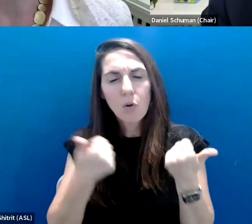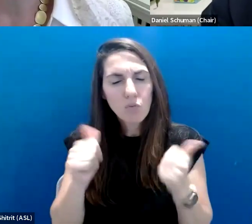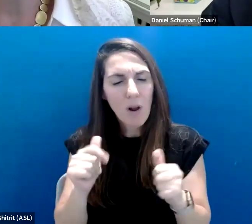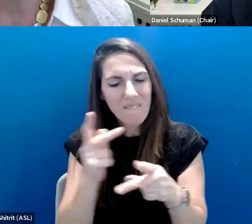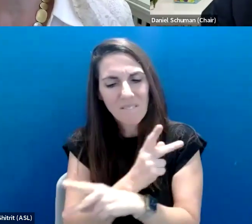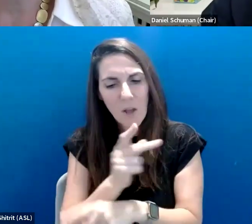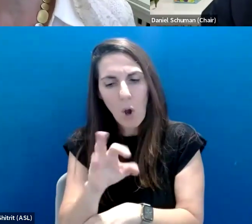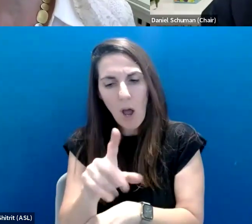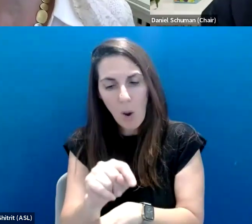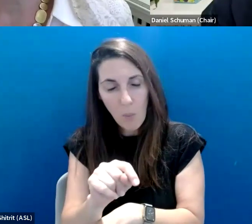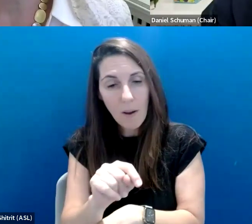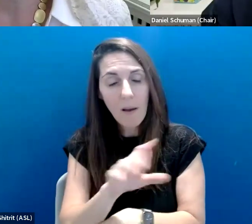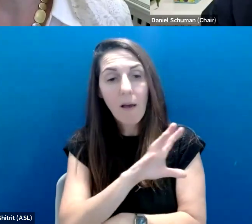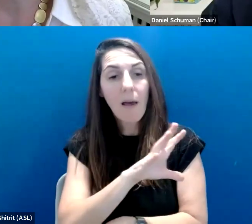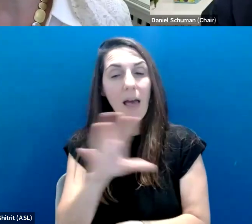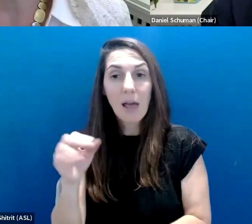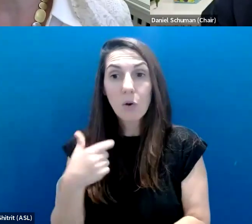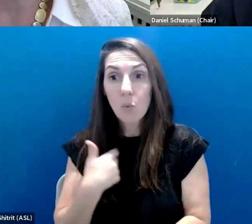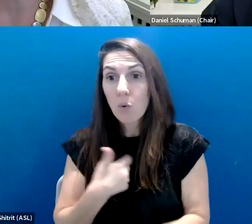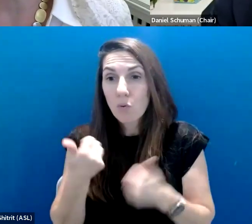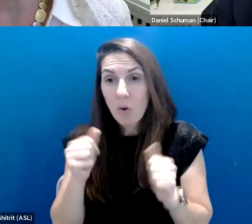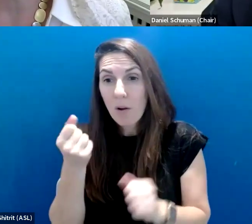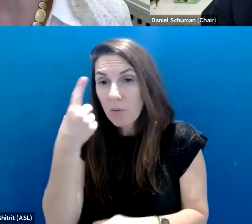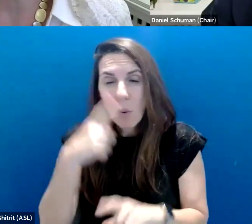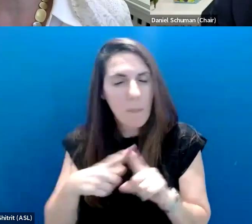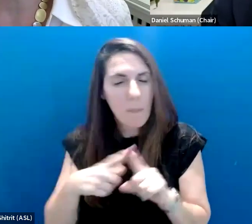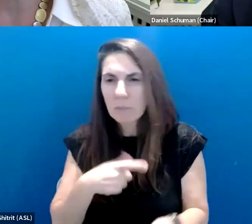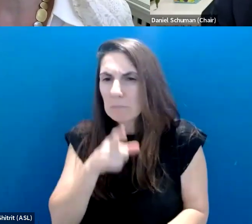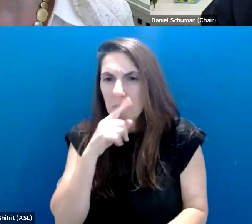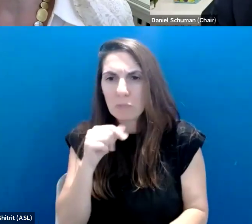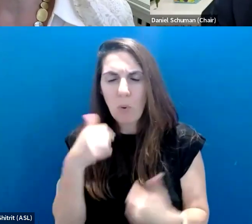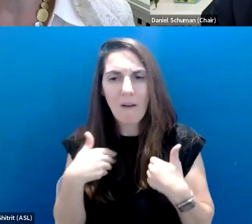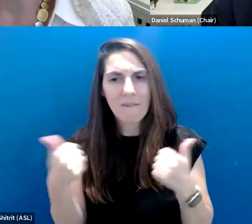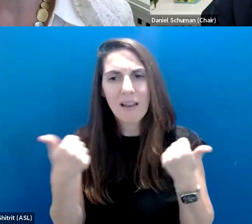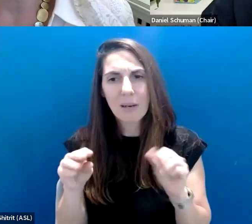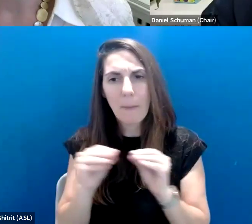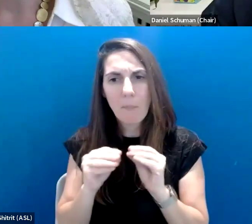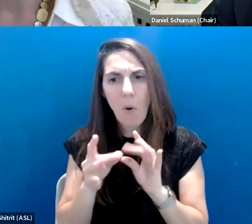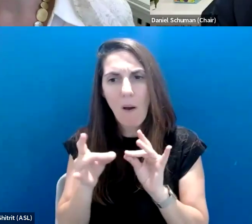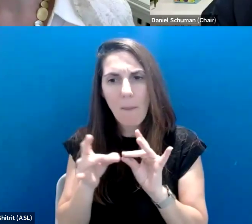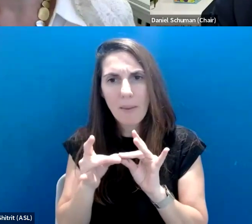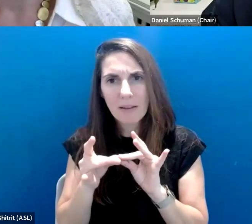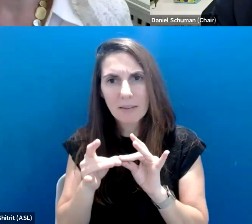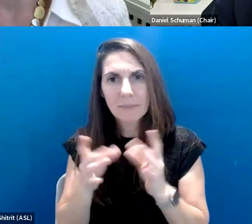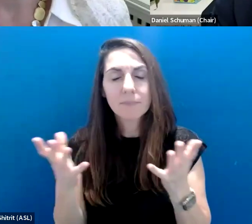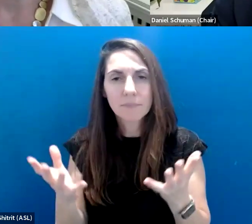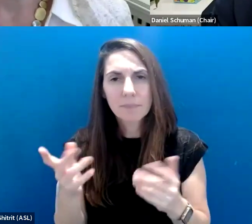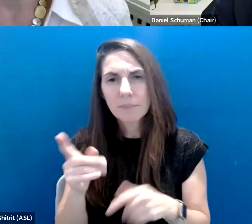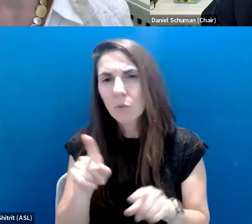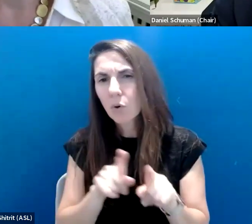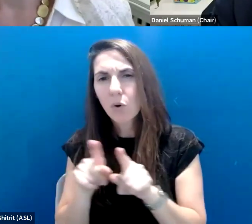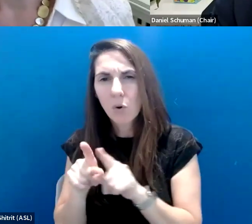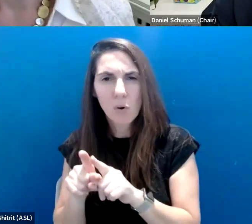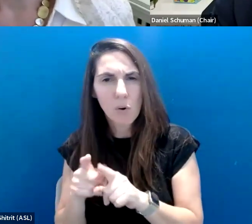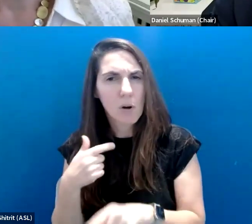helpful to understand, but I don't have more comments at this time. Thank you. I mean, for what it's worth, and I don't